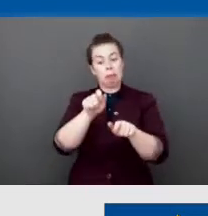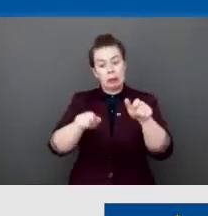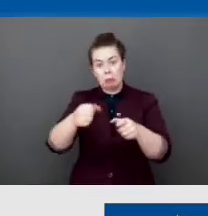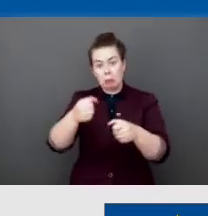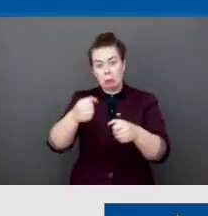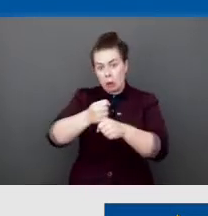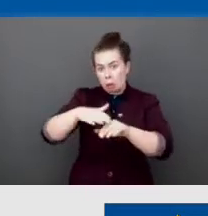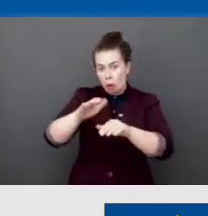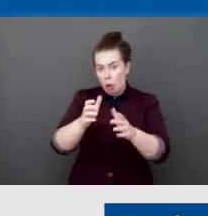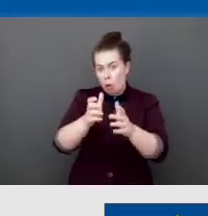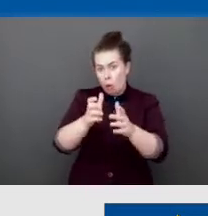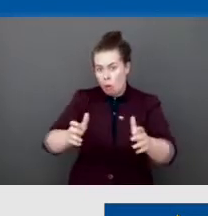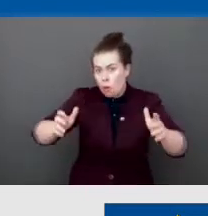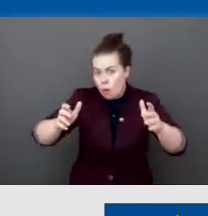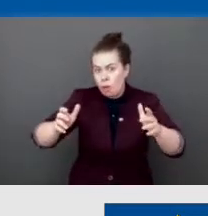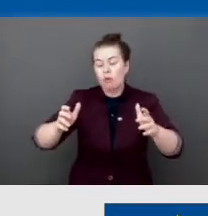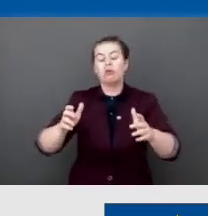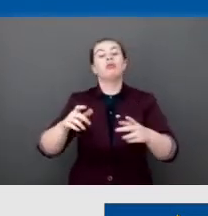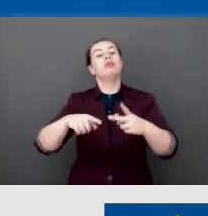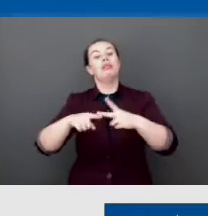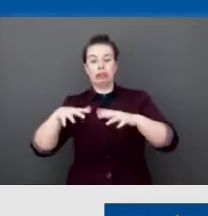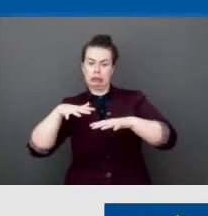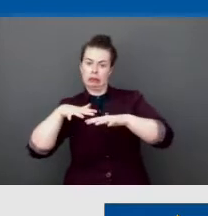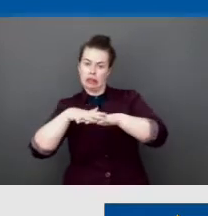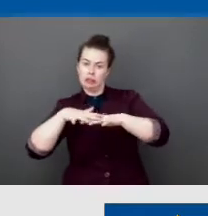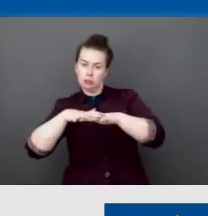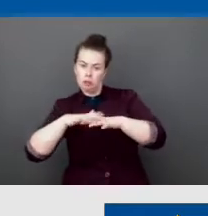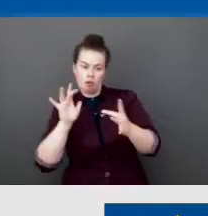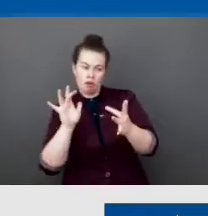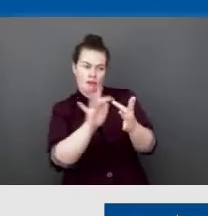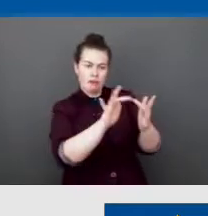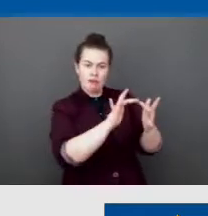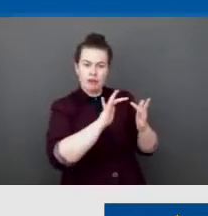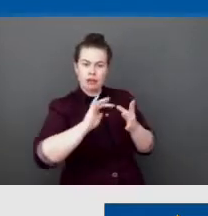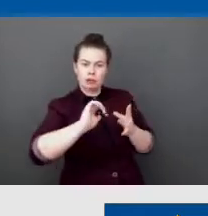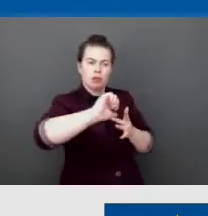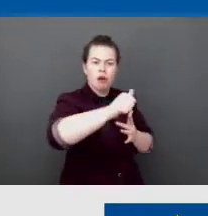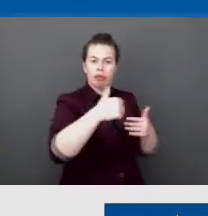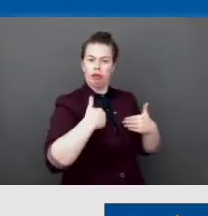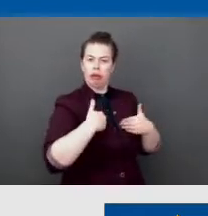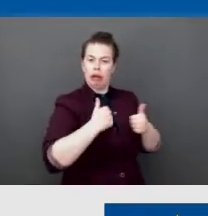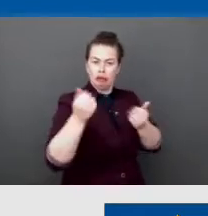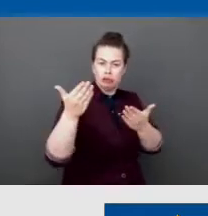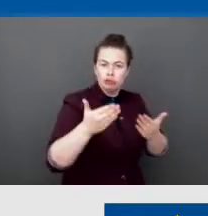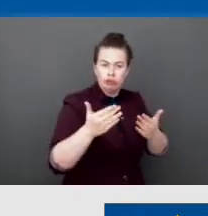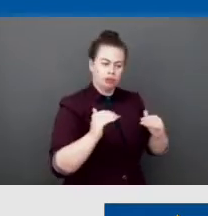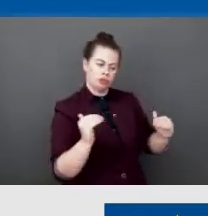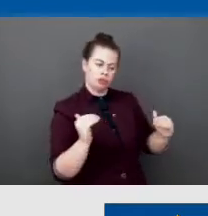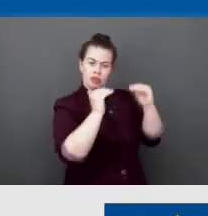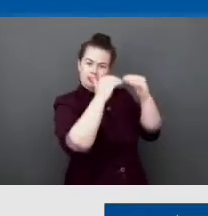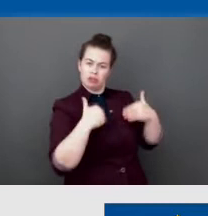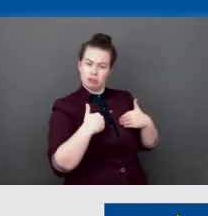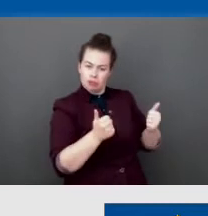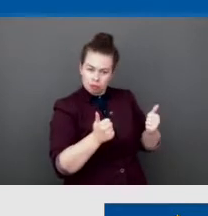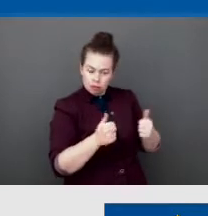of primary health care includes increase of human resources working in the primary health care, networking